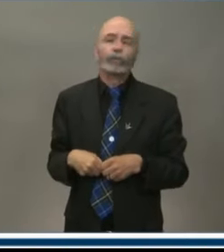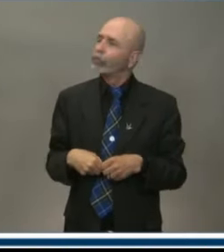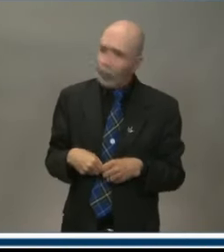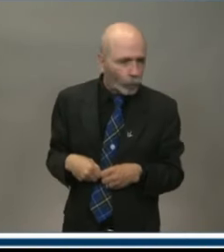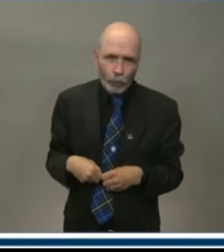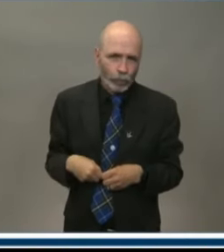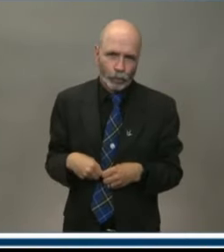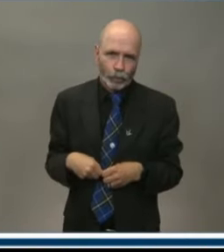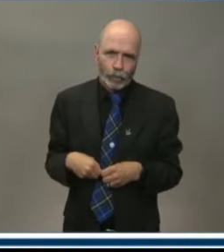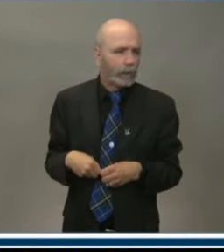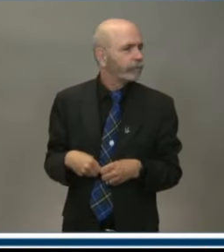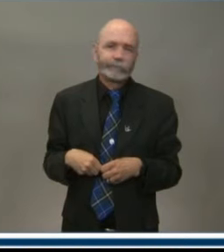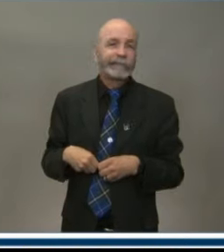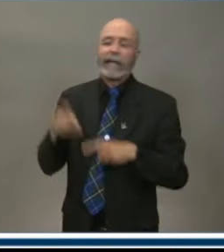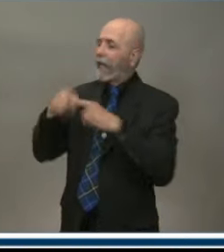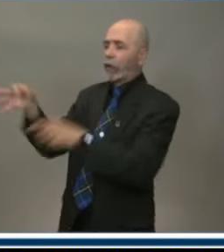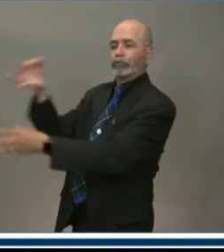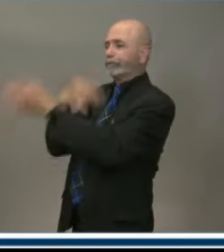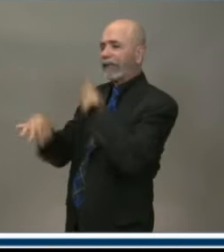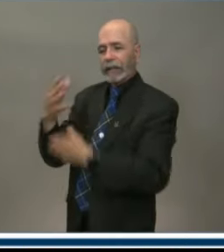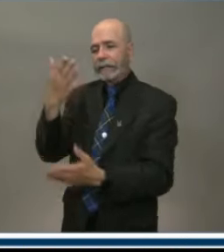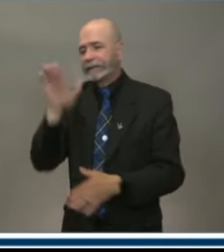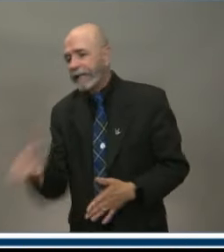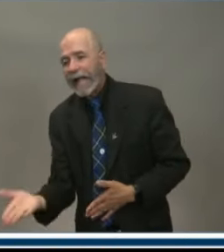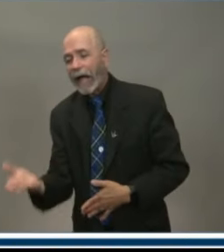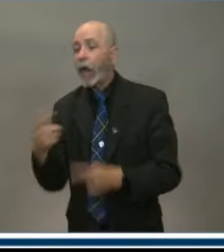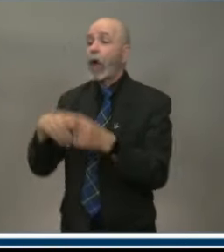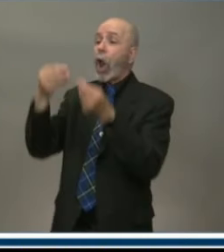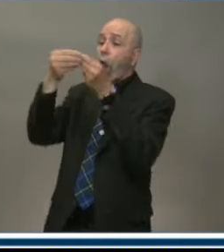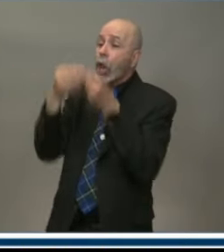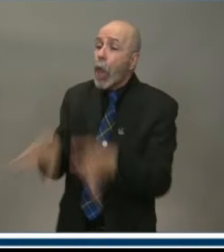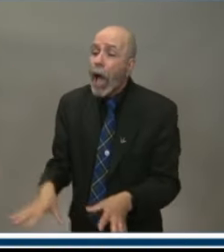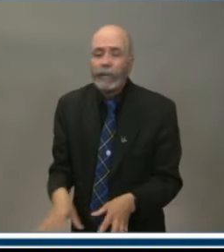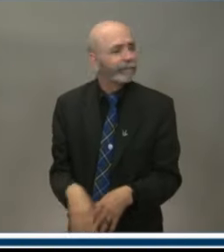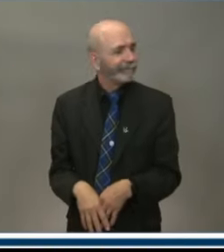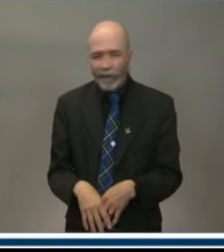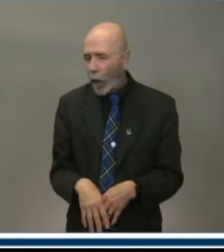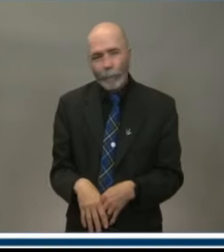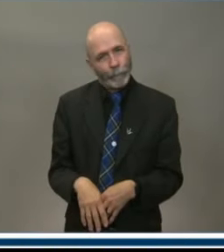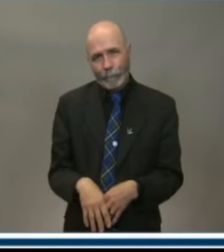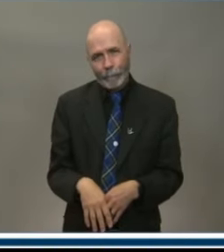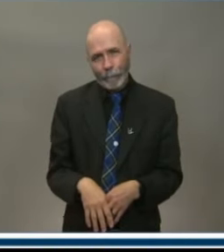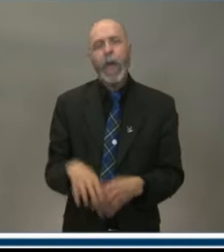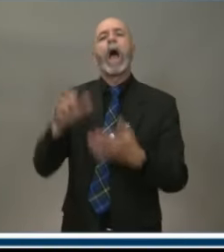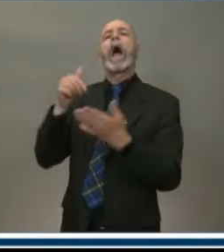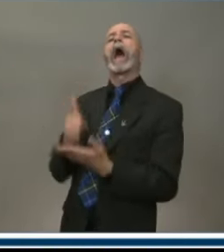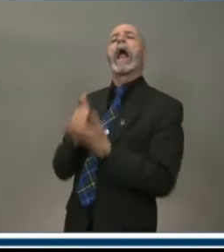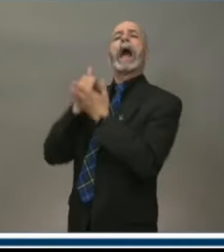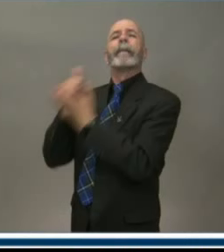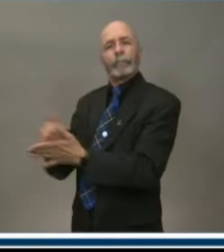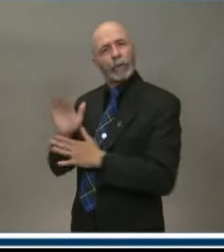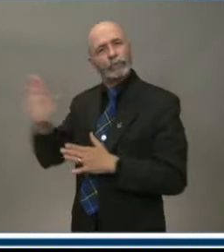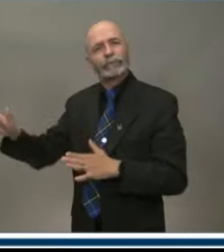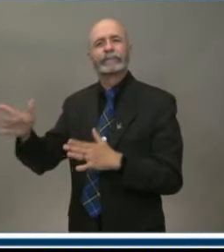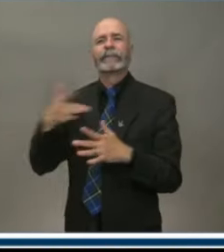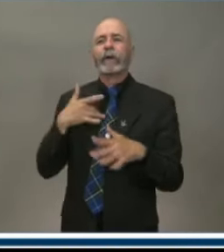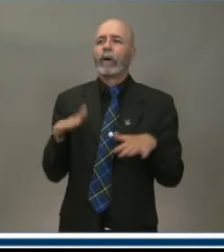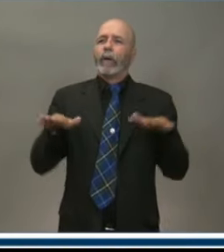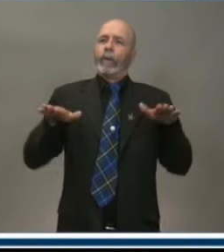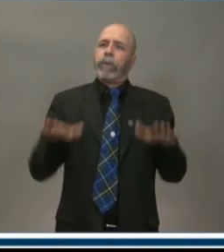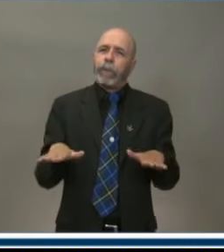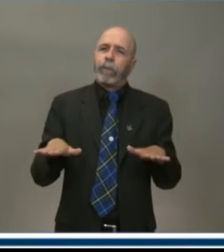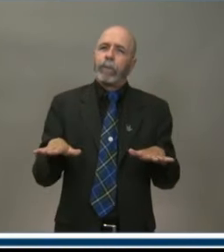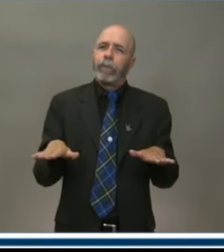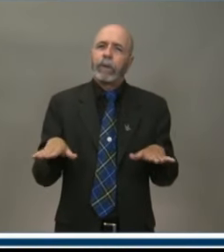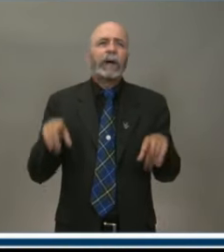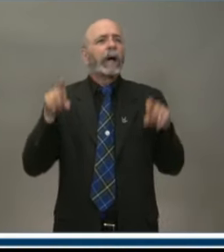it? But it is our hope that this fund will offer some relief in your time of need. This weekend will be hard on